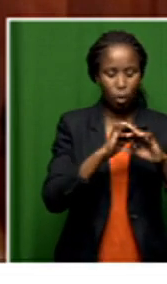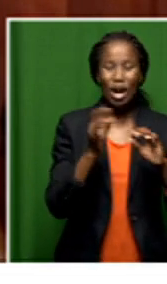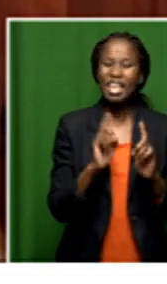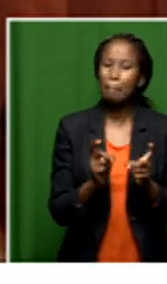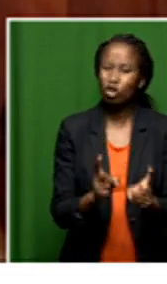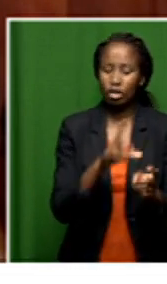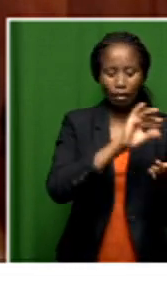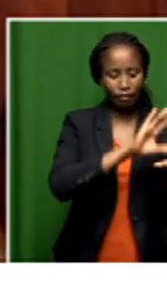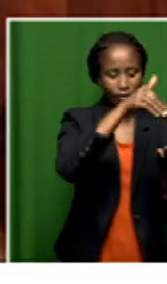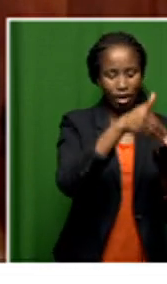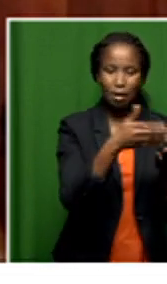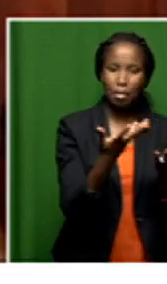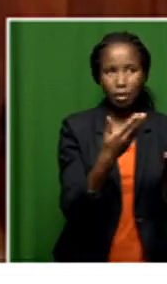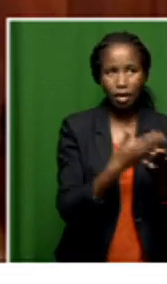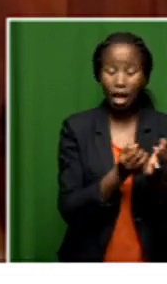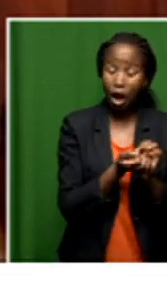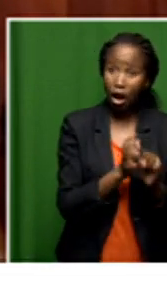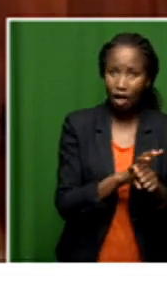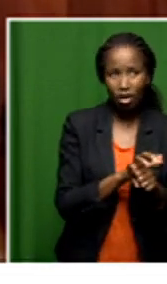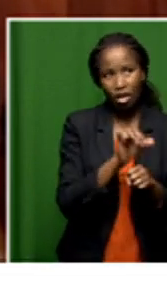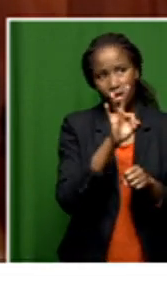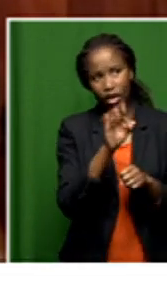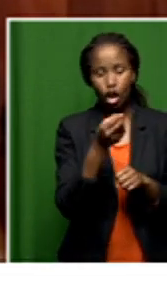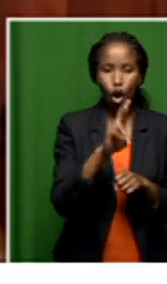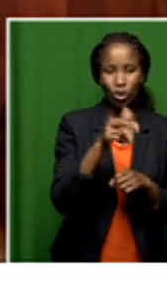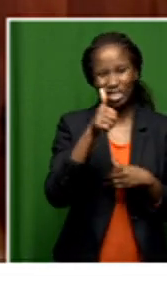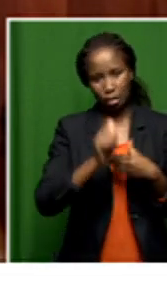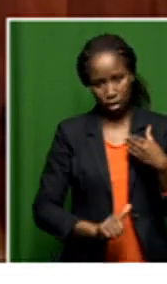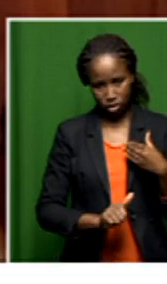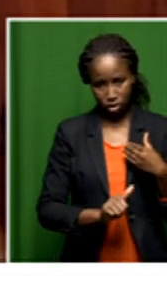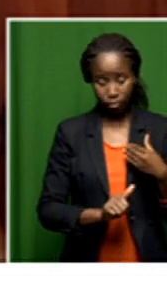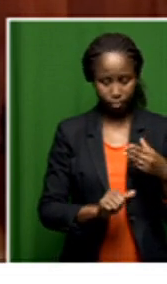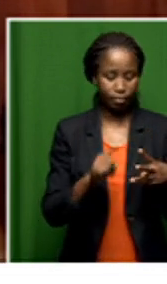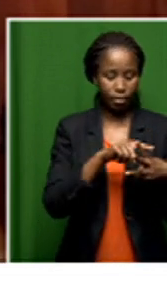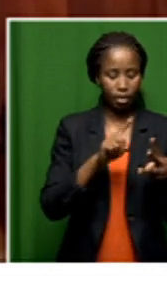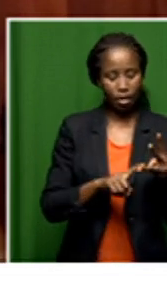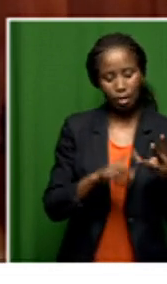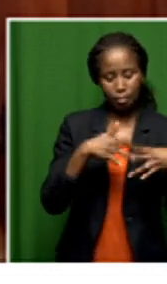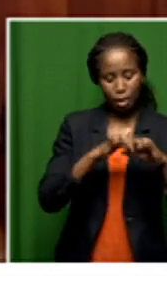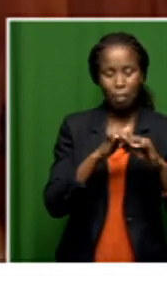which covers at least 3 to 6 months worth of your expenses. And then the last step is to build